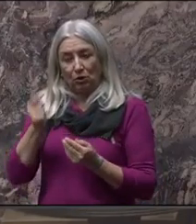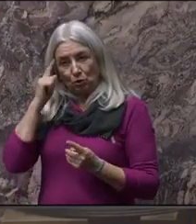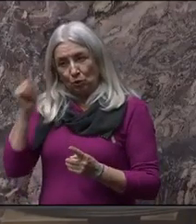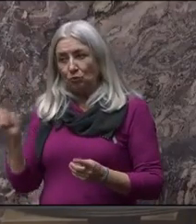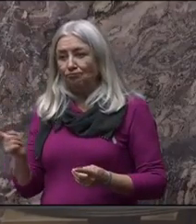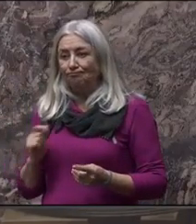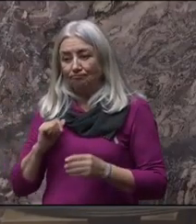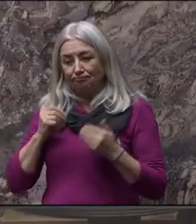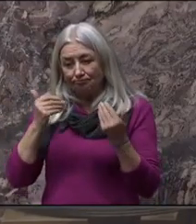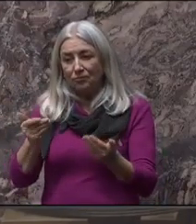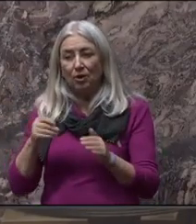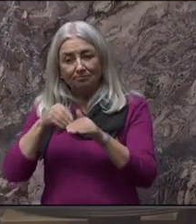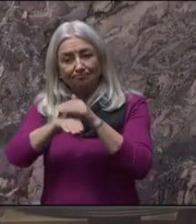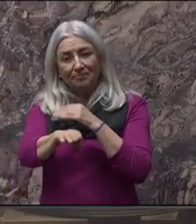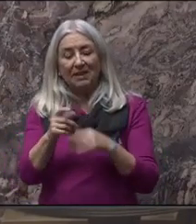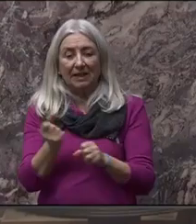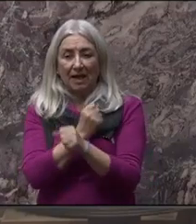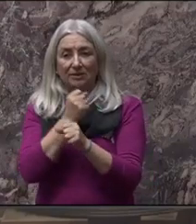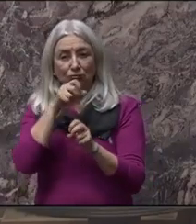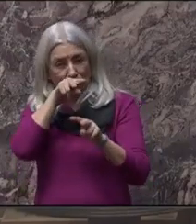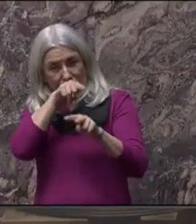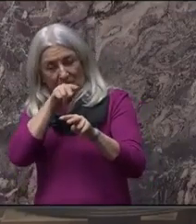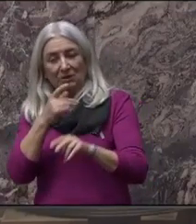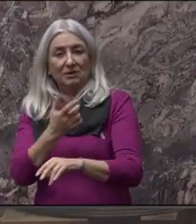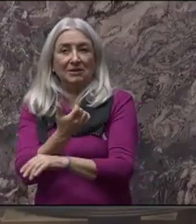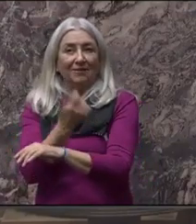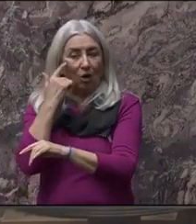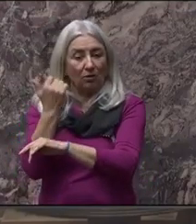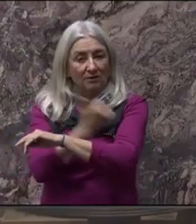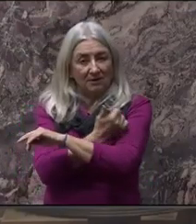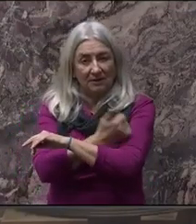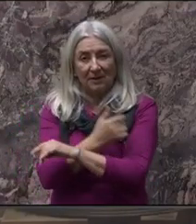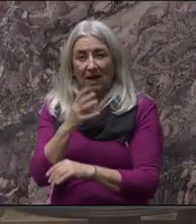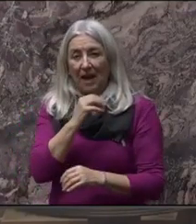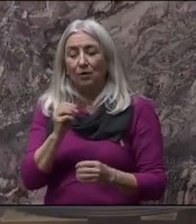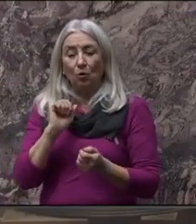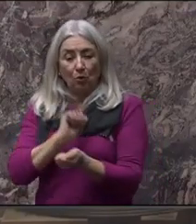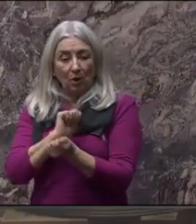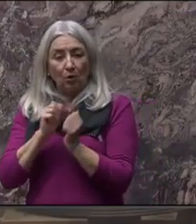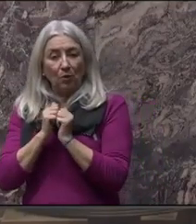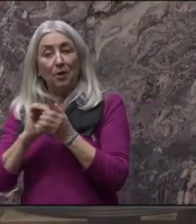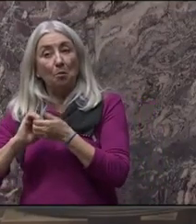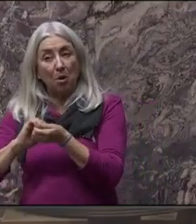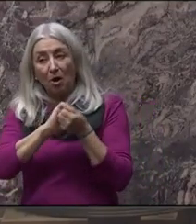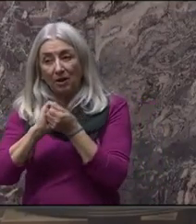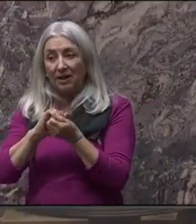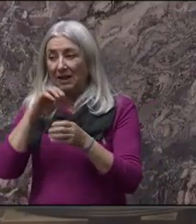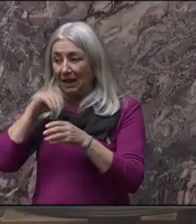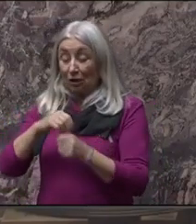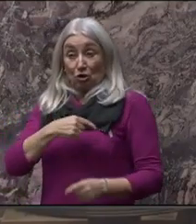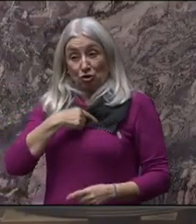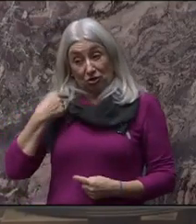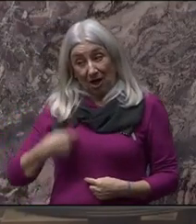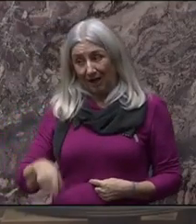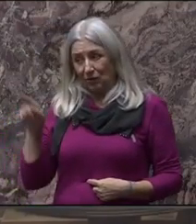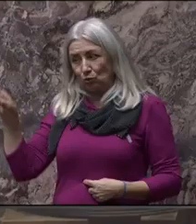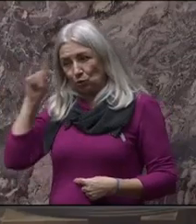consumption sites, and coordinating efforts against trafficking with Canada's partners in the People's Republic